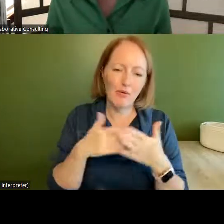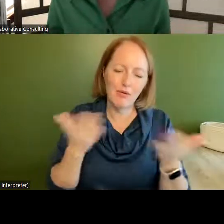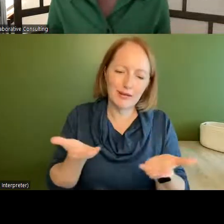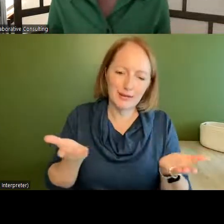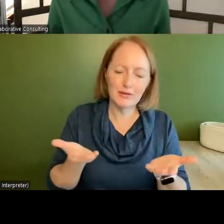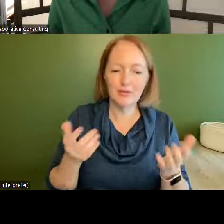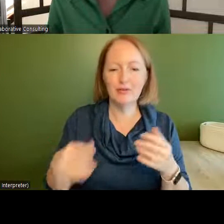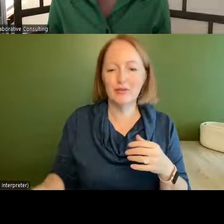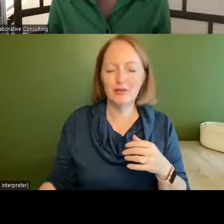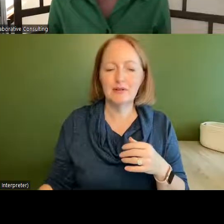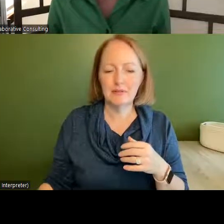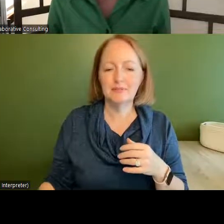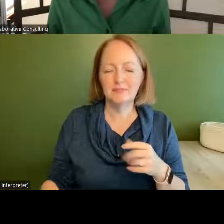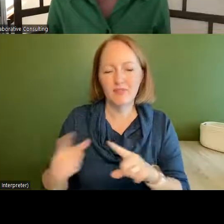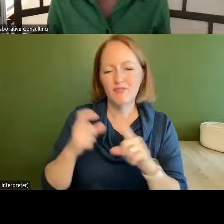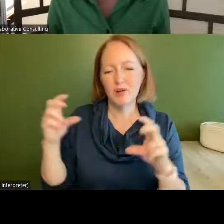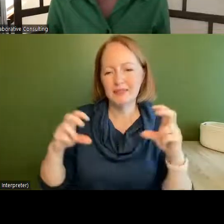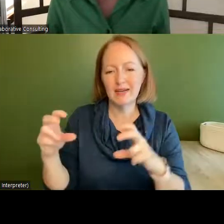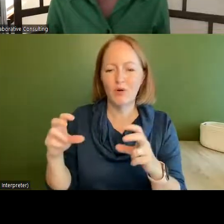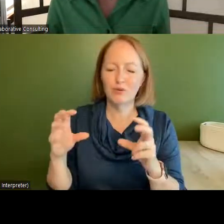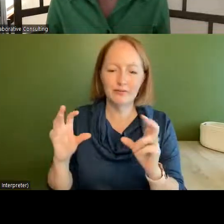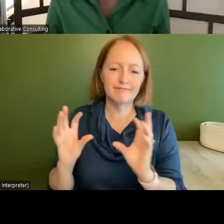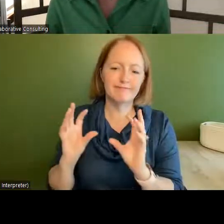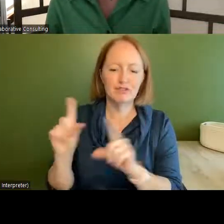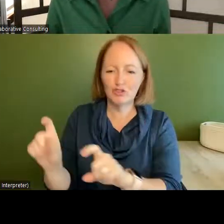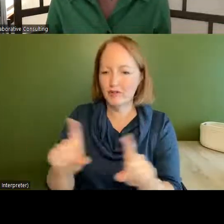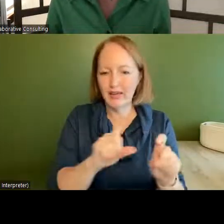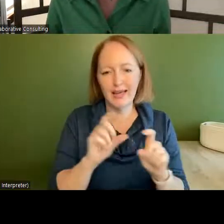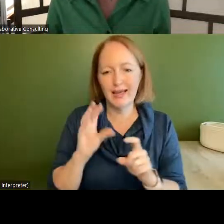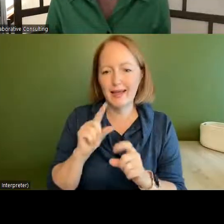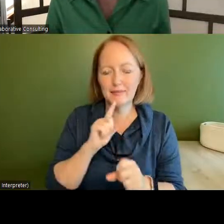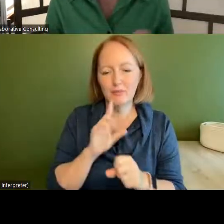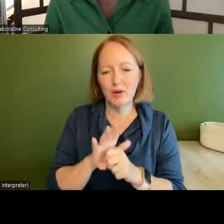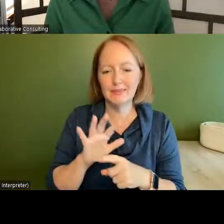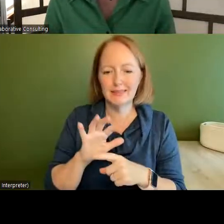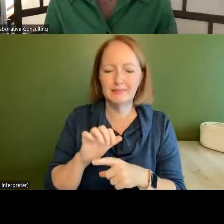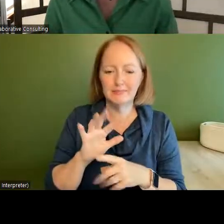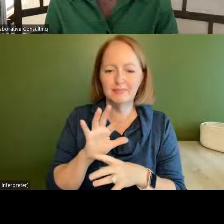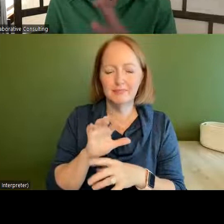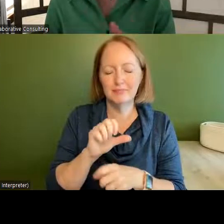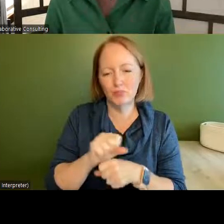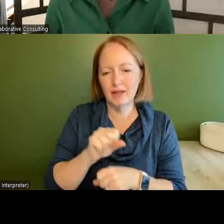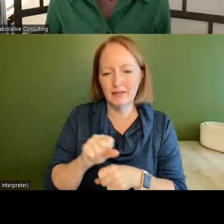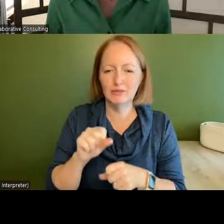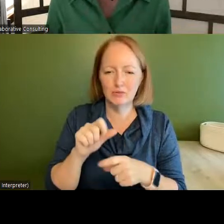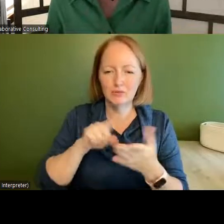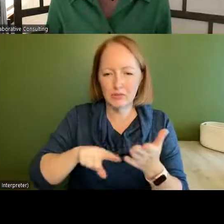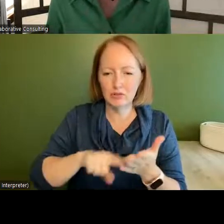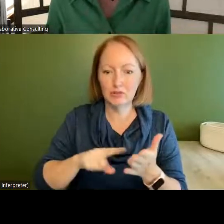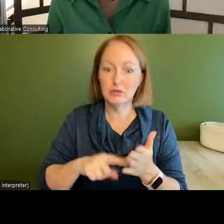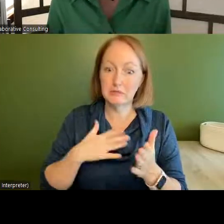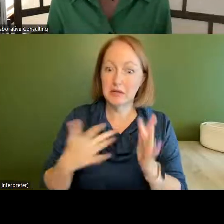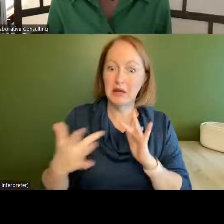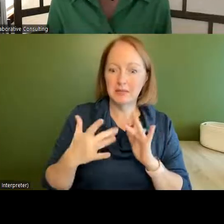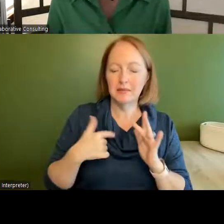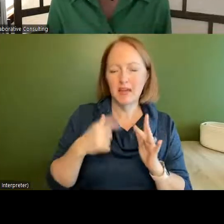what came out of the stakeholder engagement, the survey, and the promising practice research, please get in touch and we can make